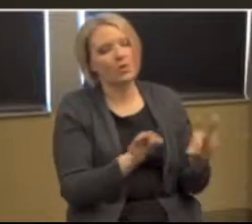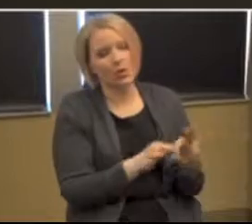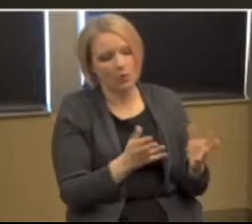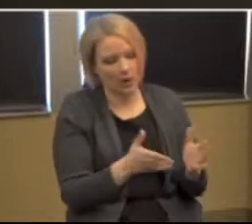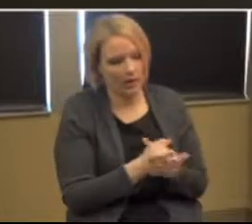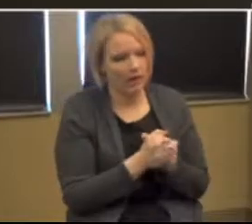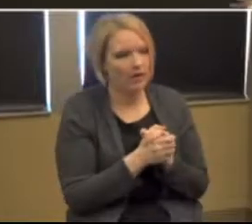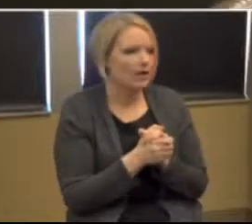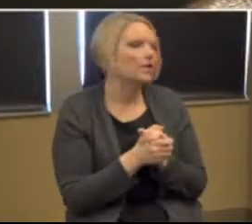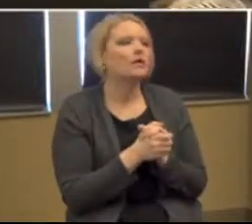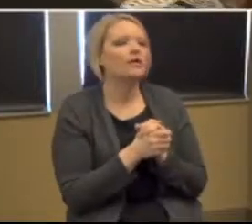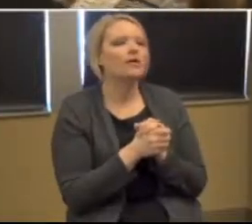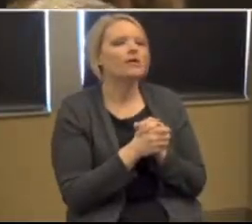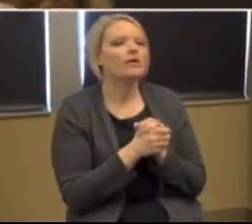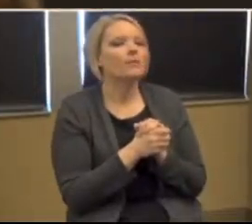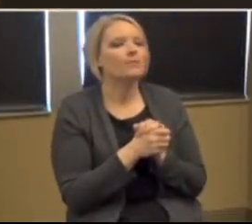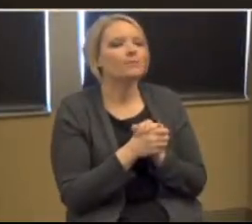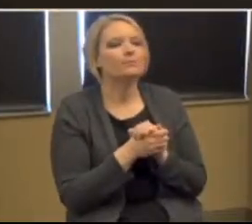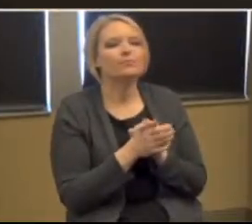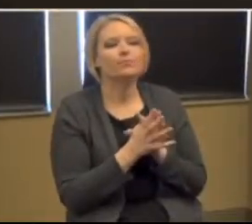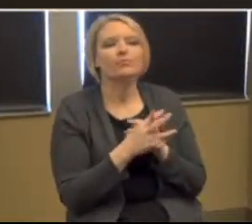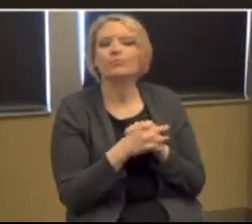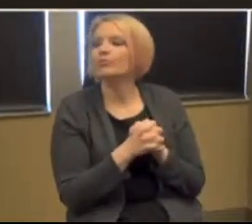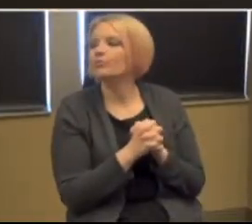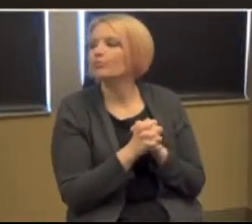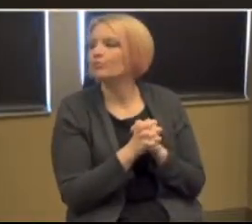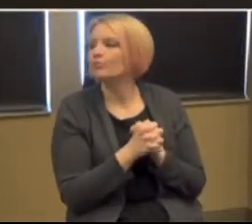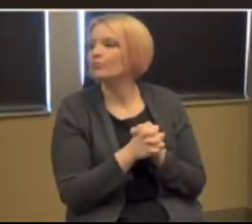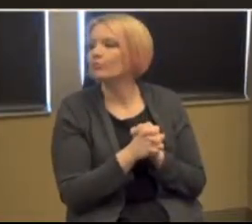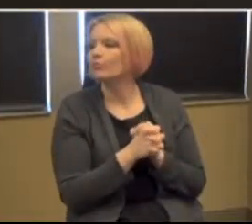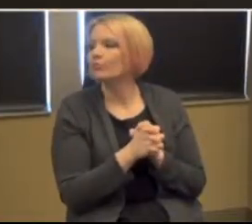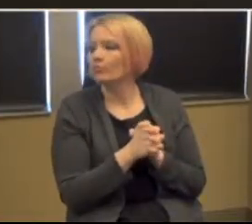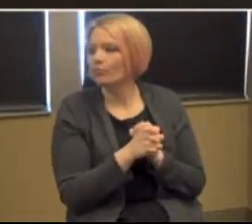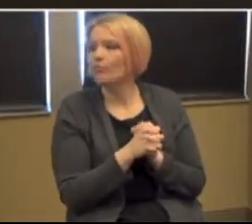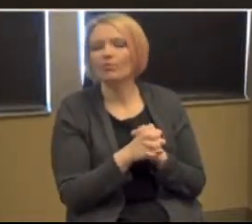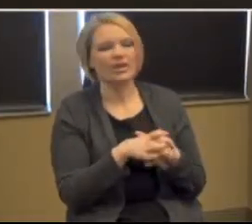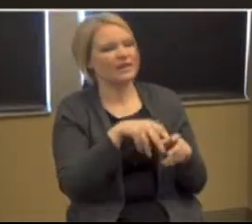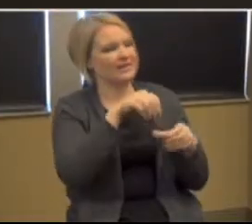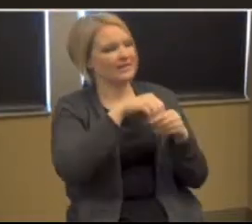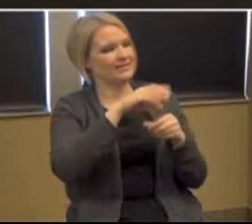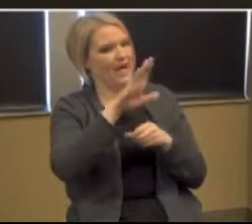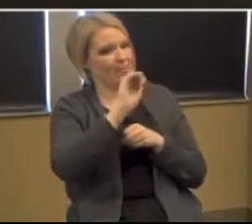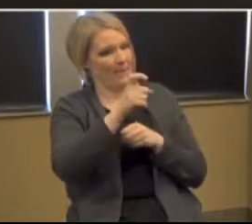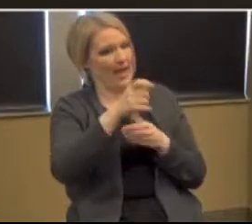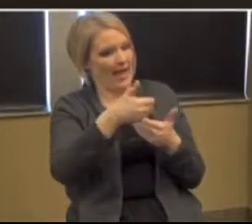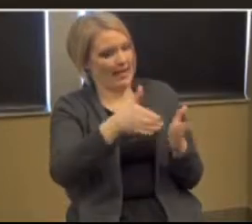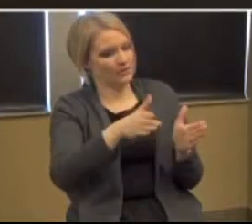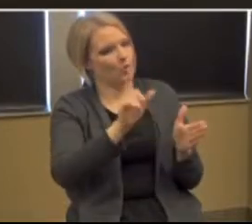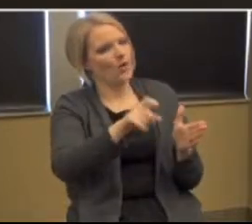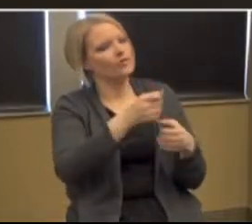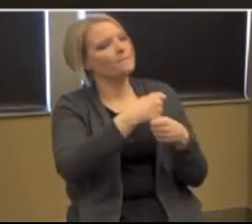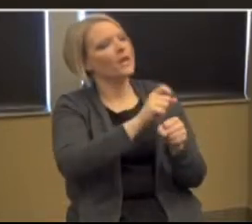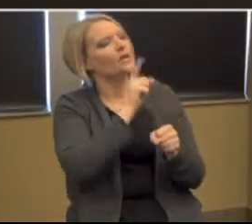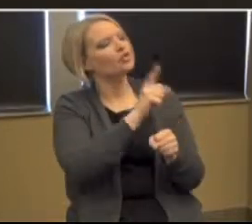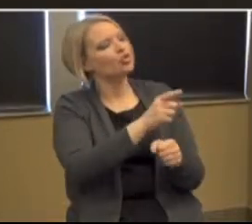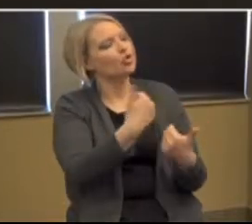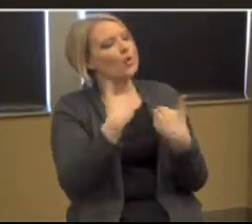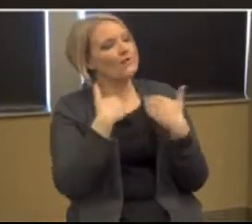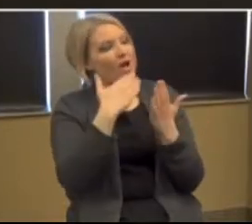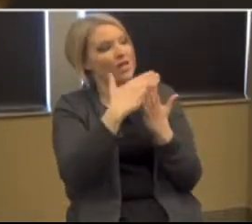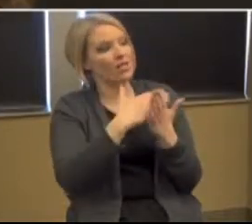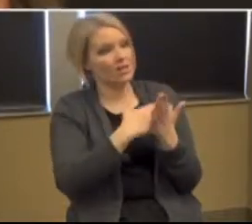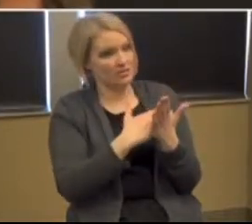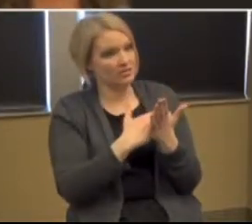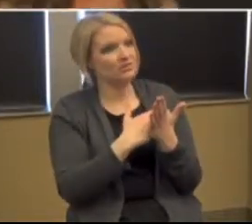thing to do, though, is in your little box is to make sure that you have a